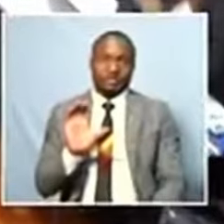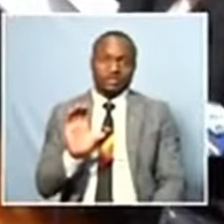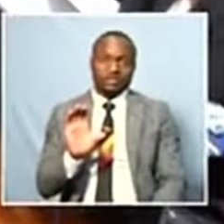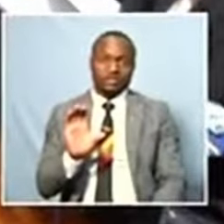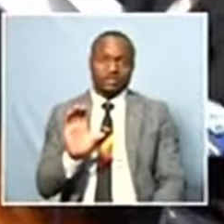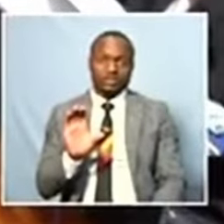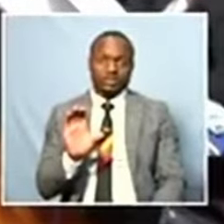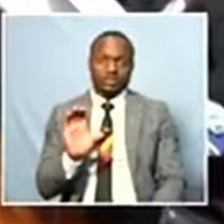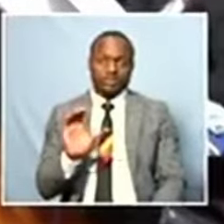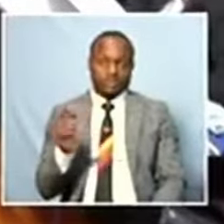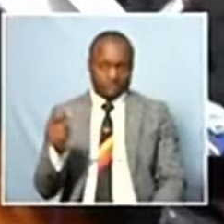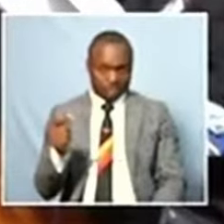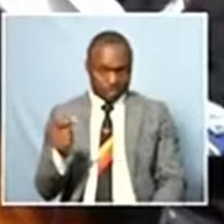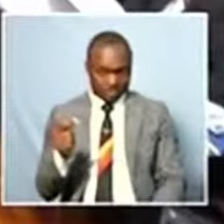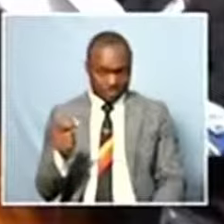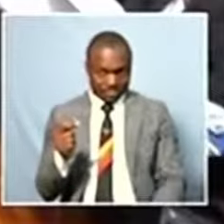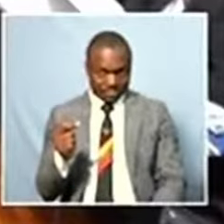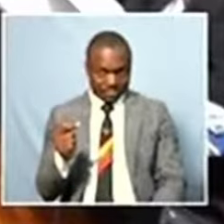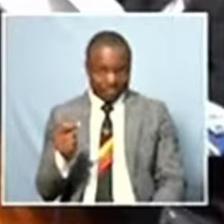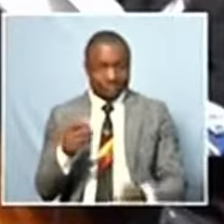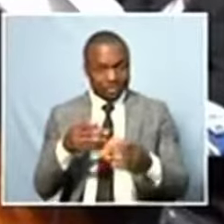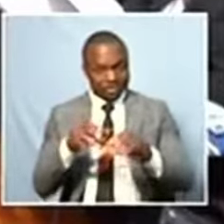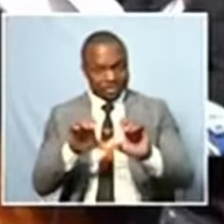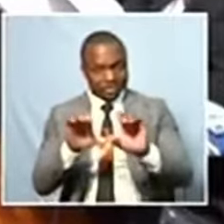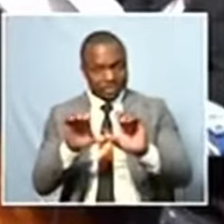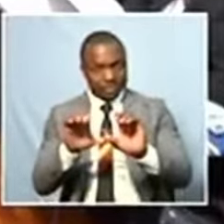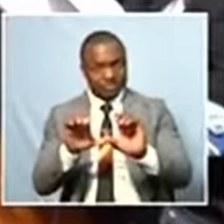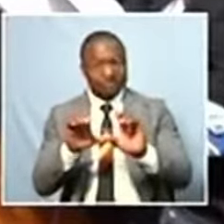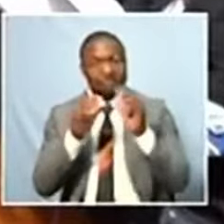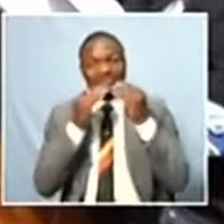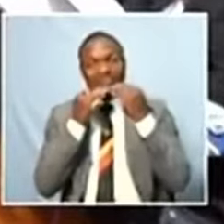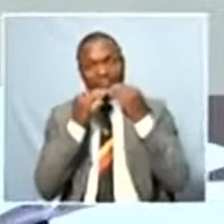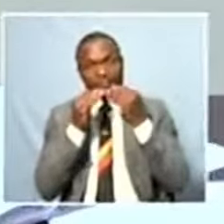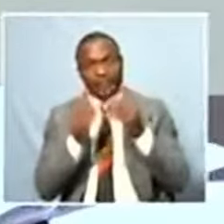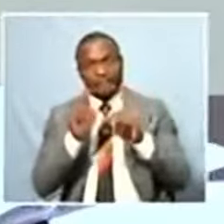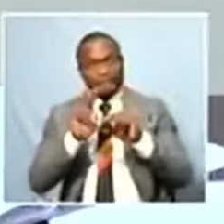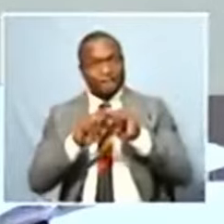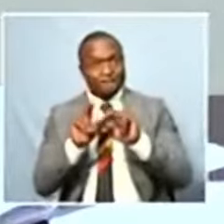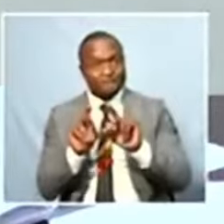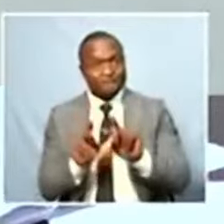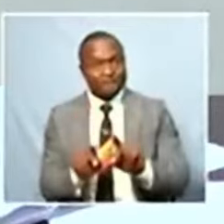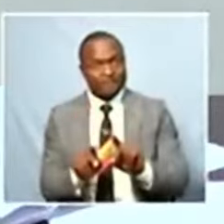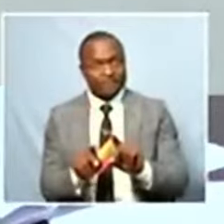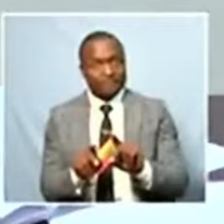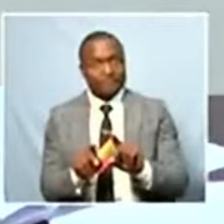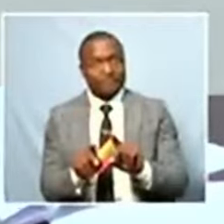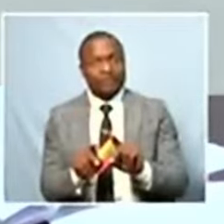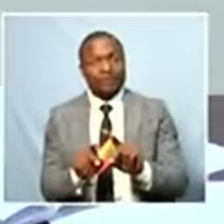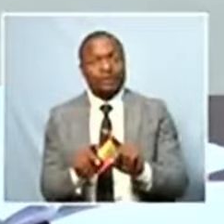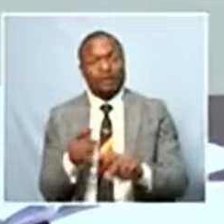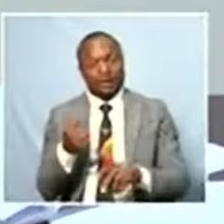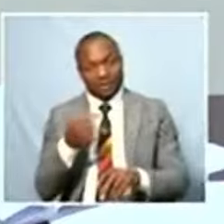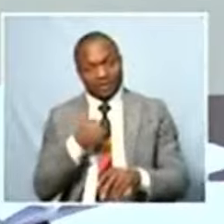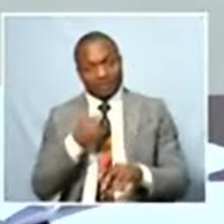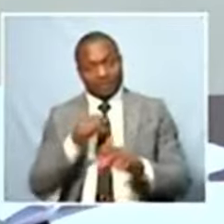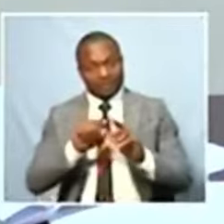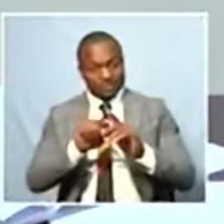I'll come back. You can just continue, CG. Okay, thank you, Chair. So I will start